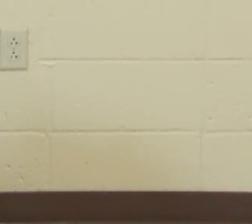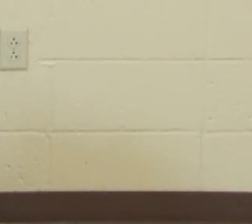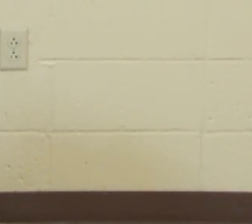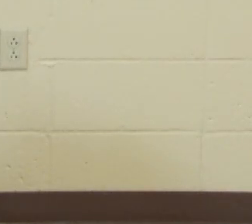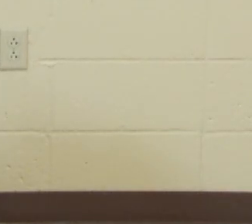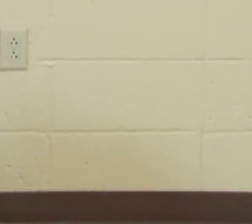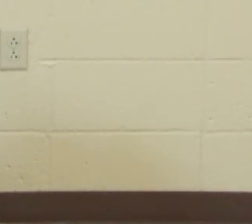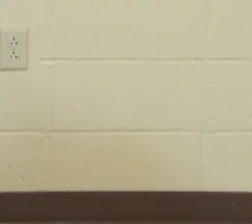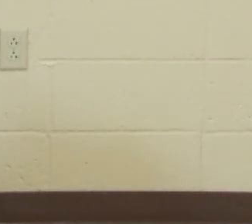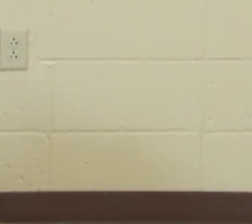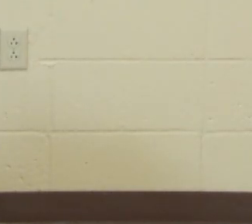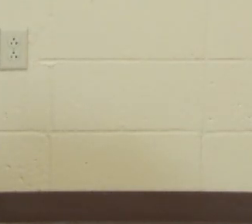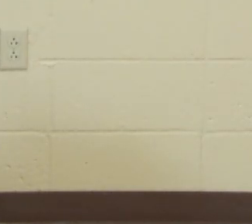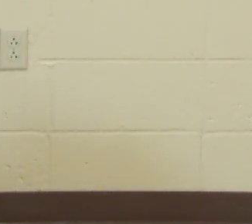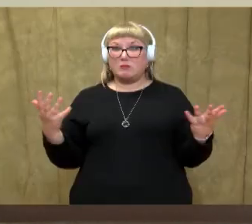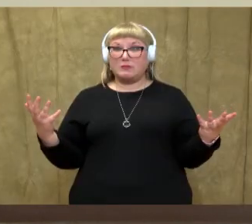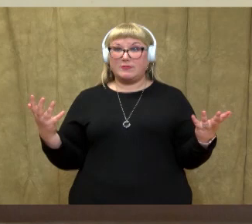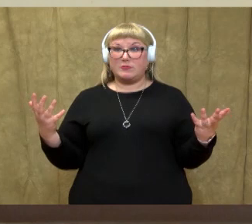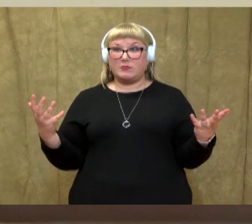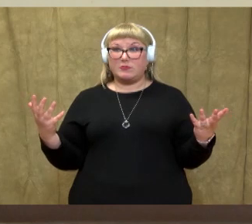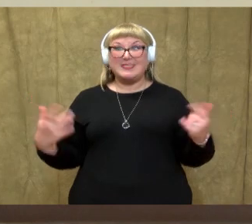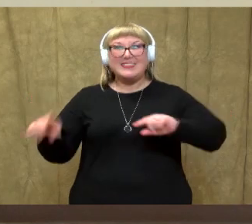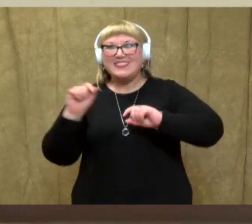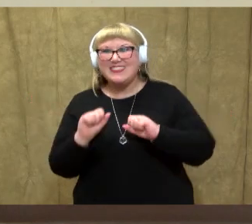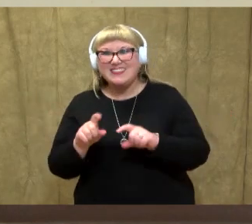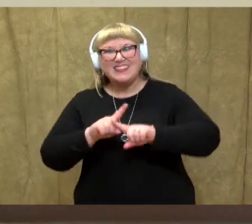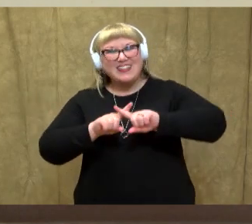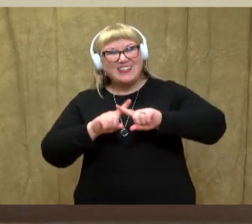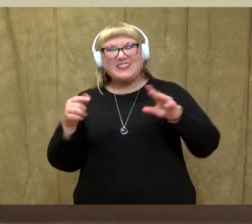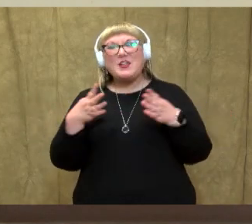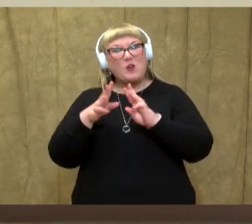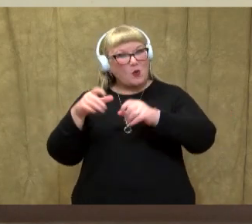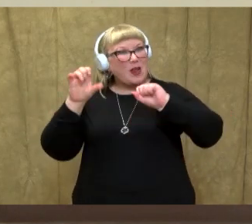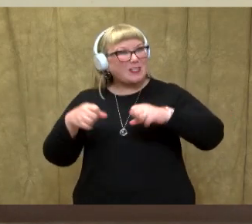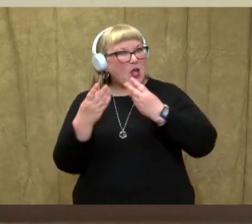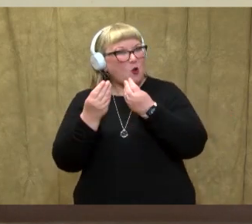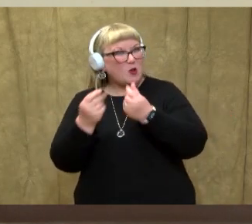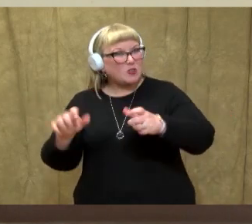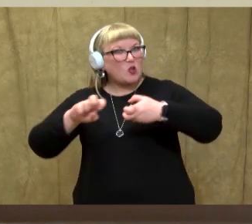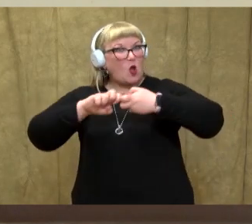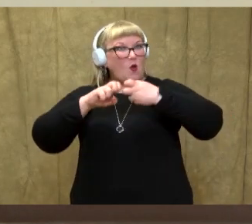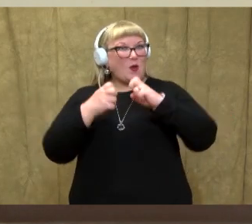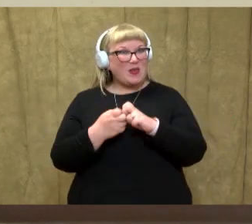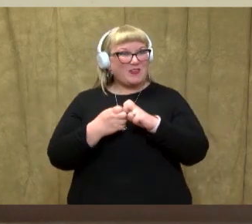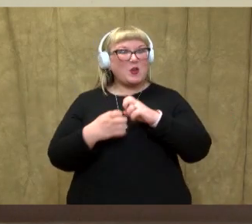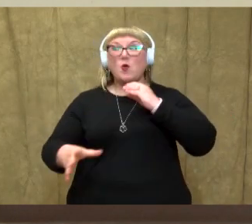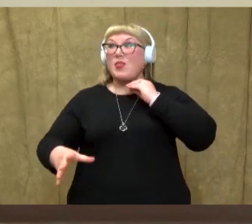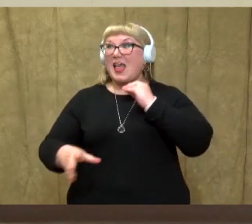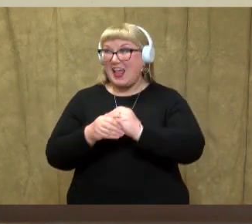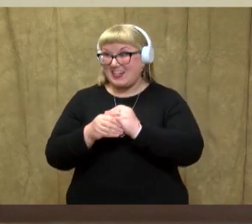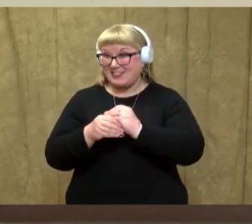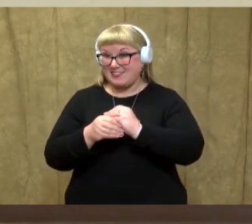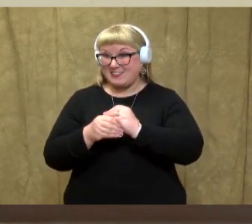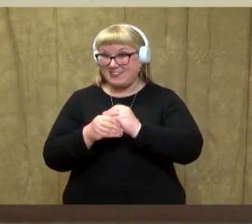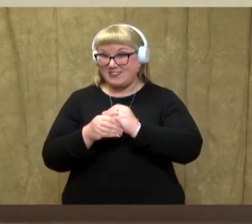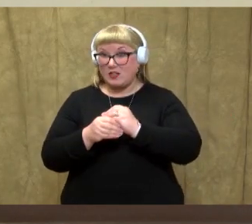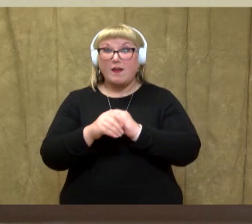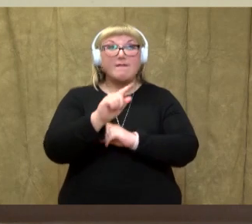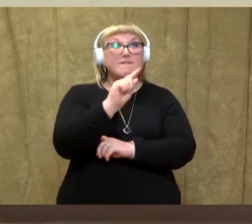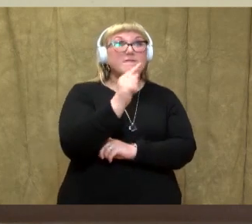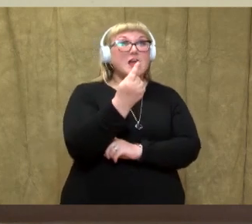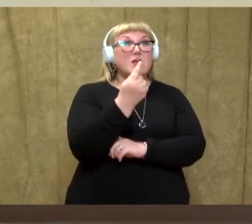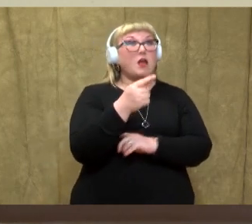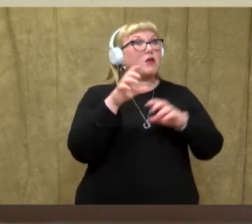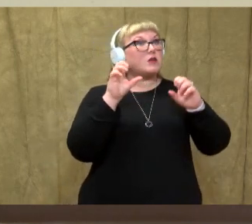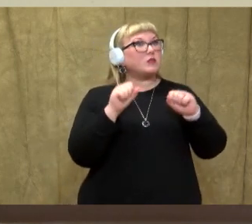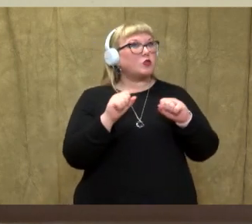solving addition problems. These are the different ways that we can solve problems with adding. First, we